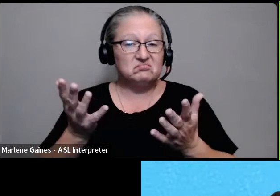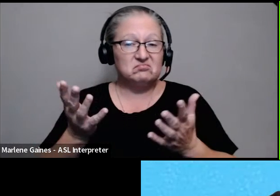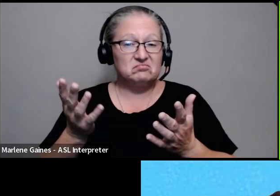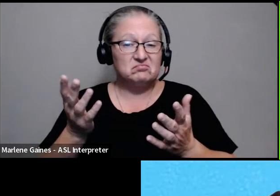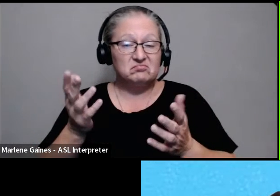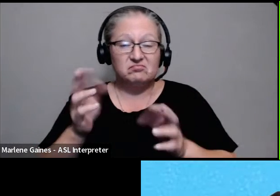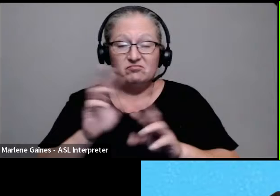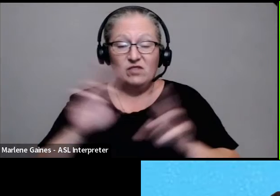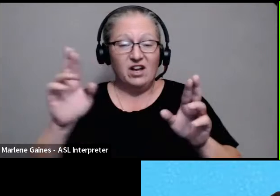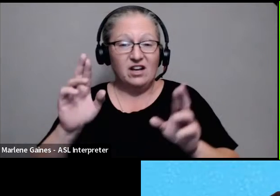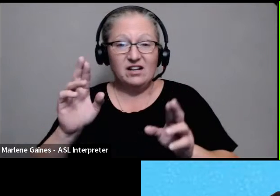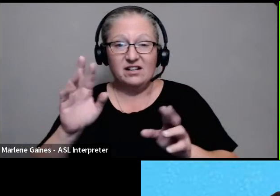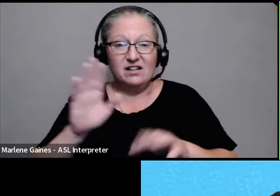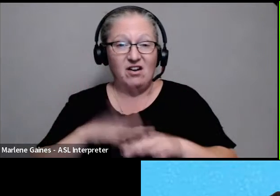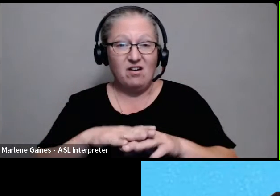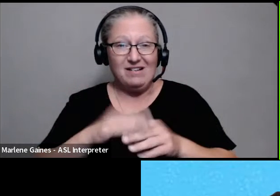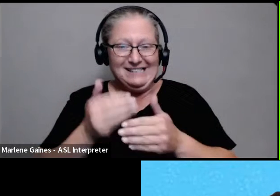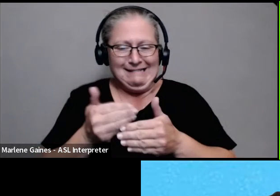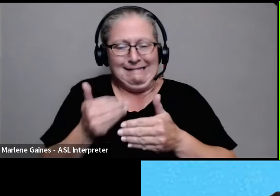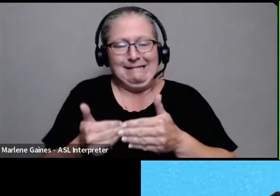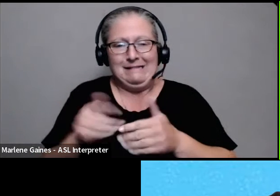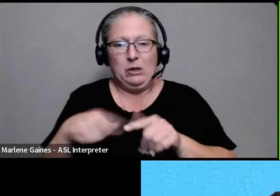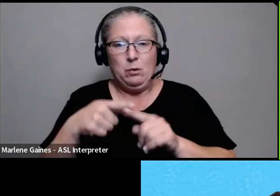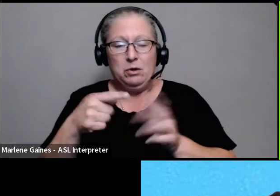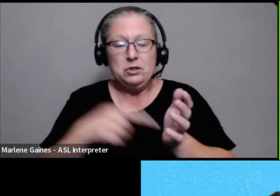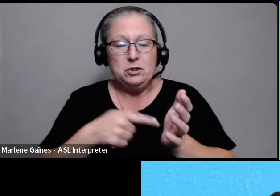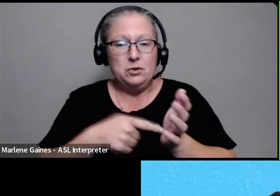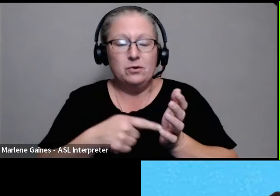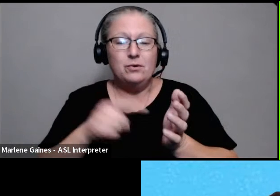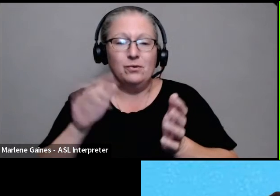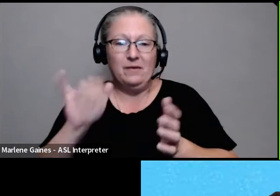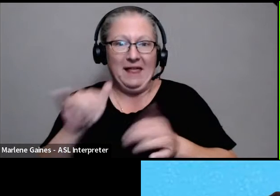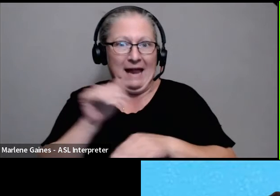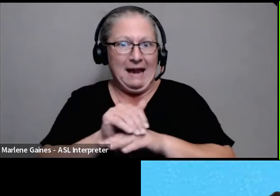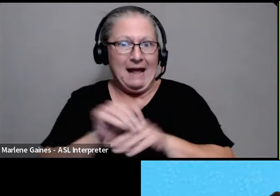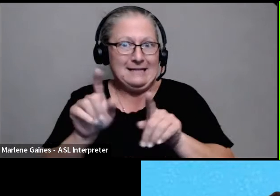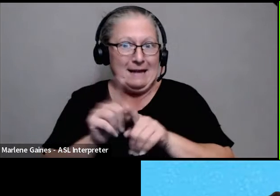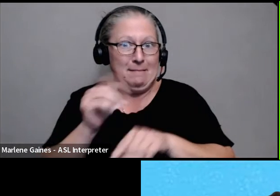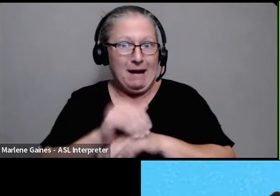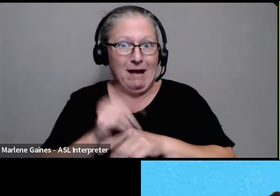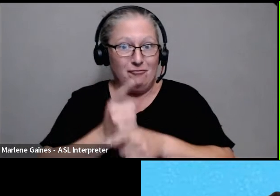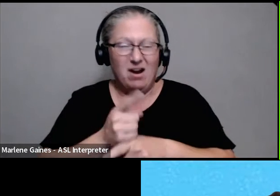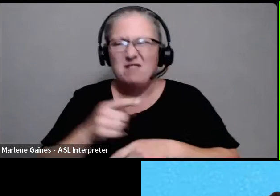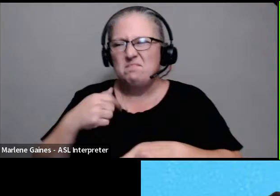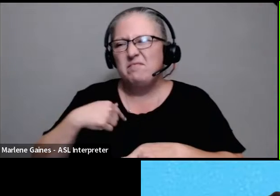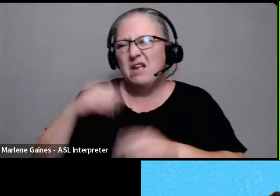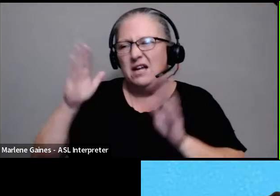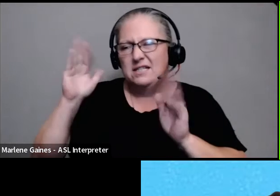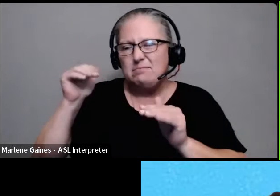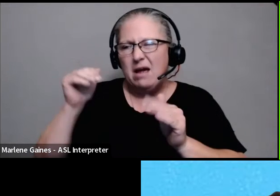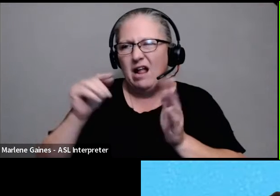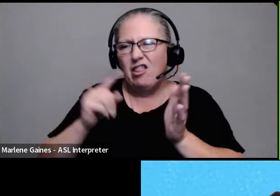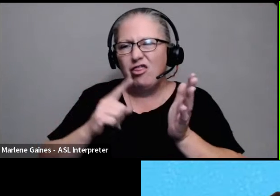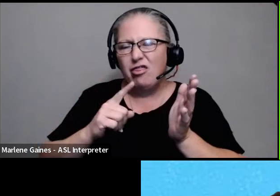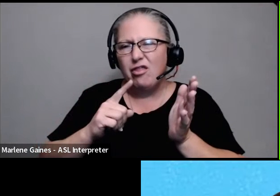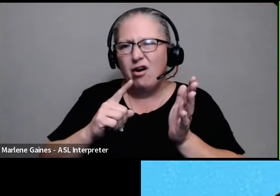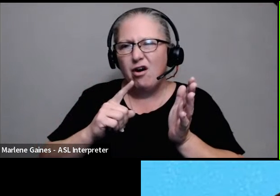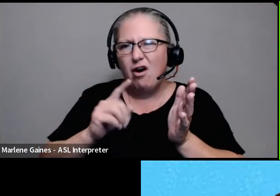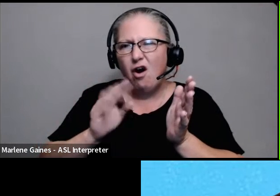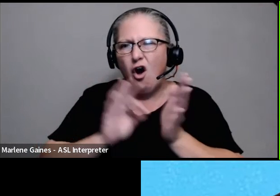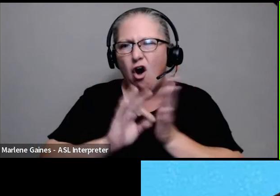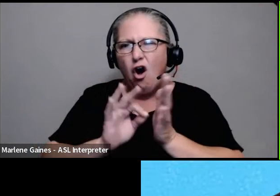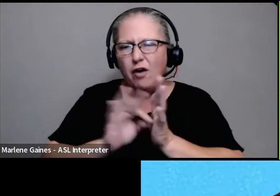press, probably the night before it's due or that night, huh? No, I expect the audit earlier this